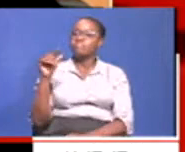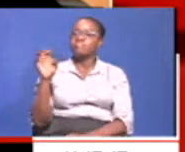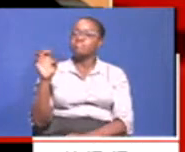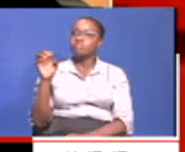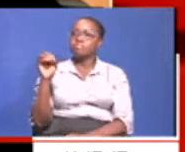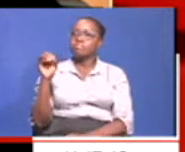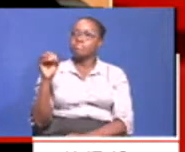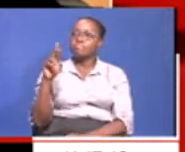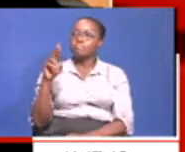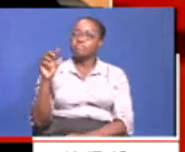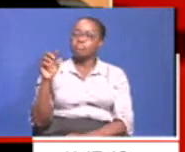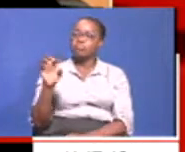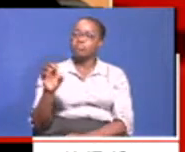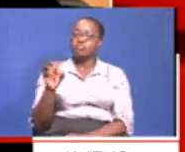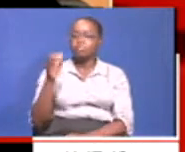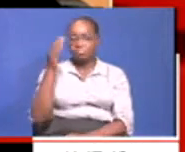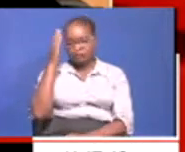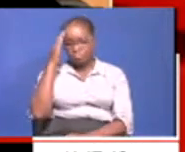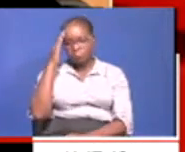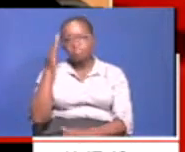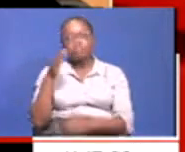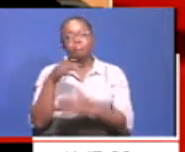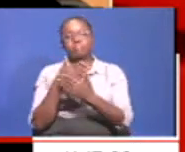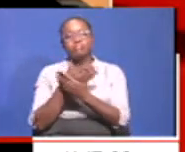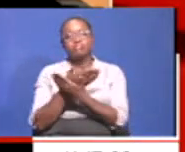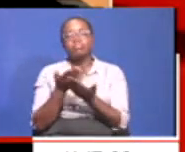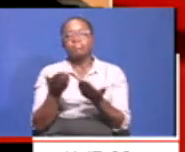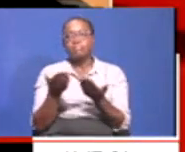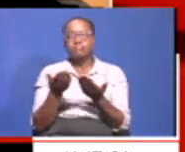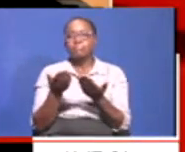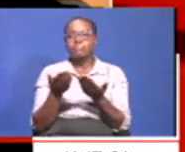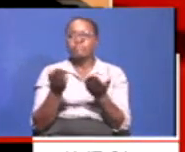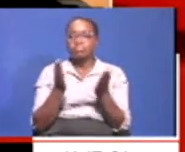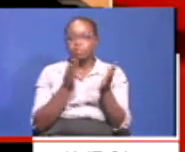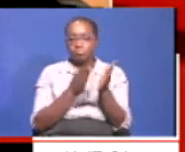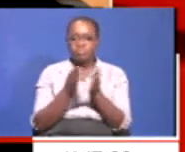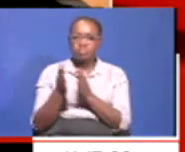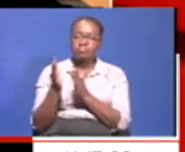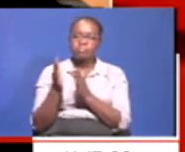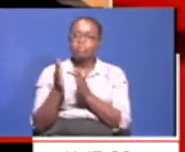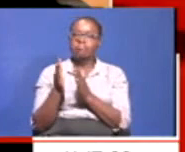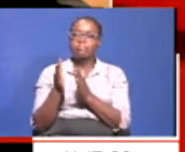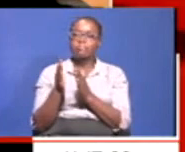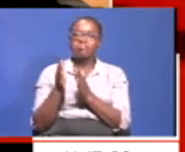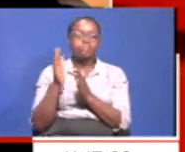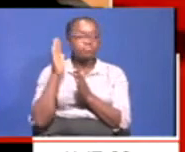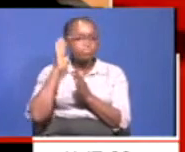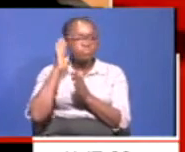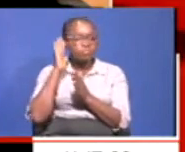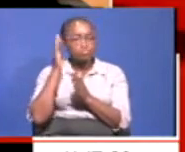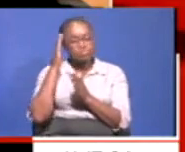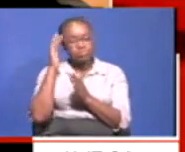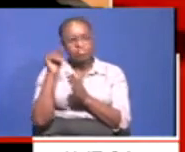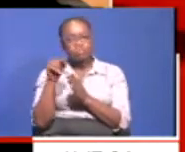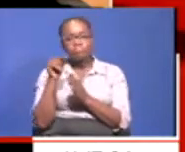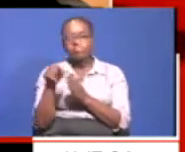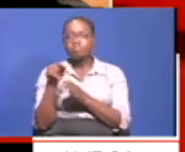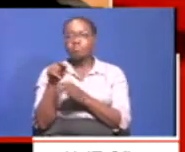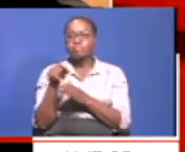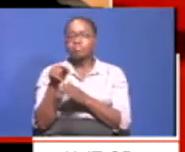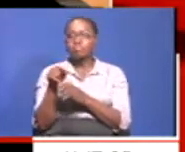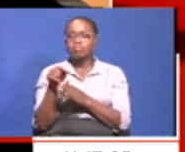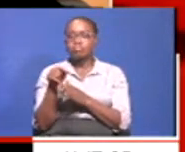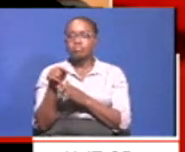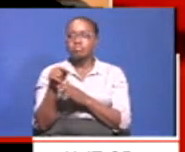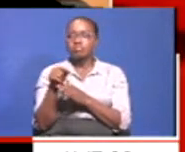one of his strengths. He knows how he can really prepare a rally car, can just listen to one and know this is